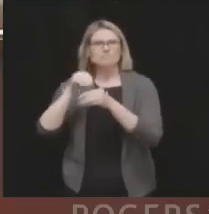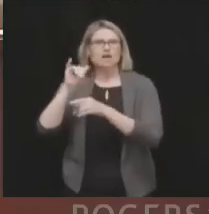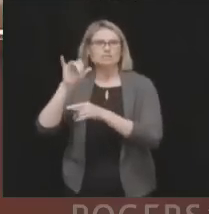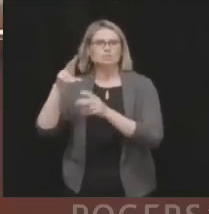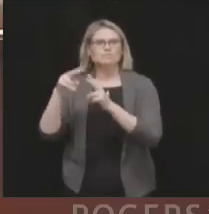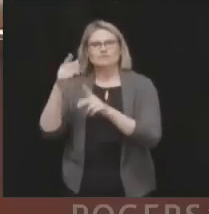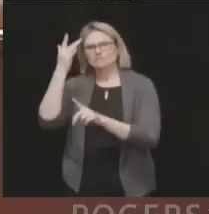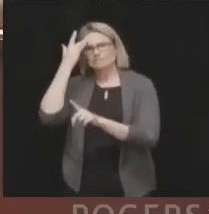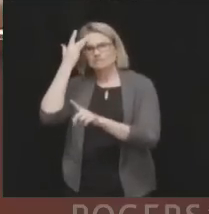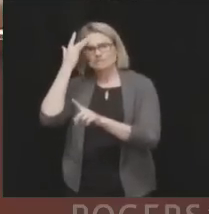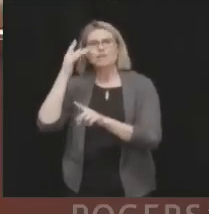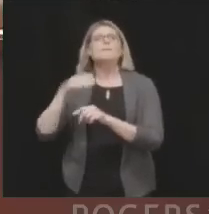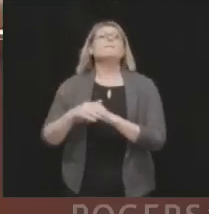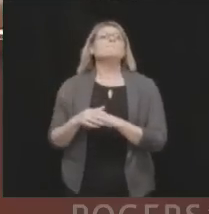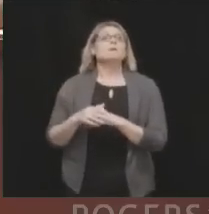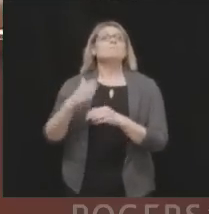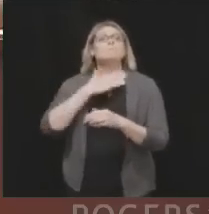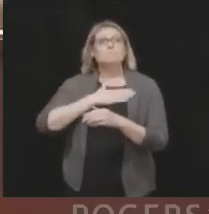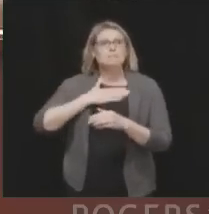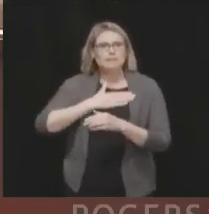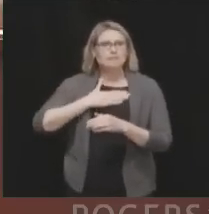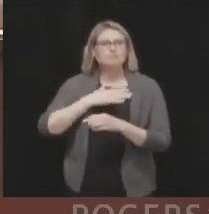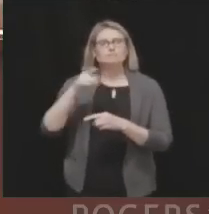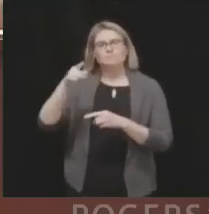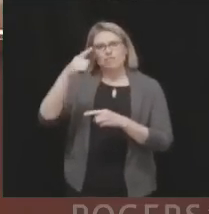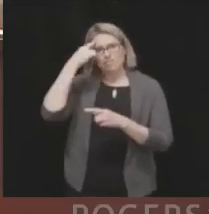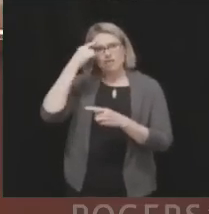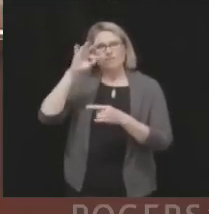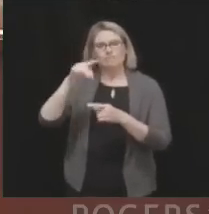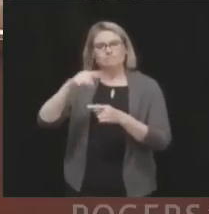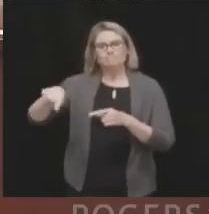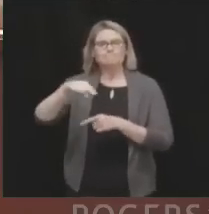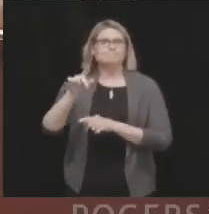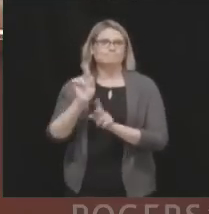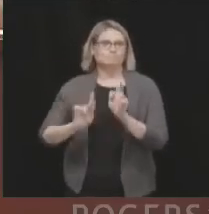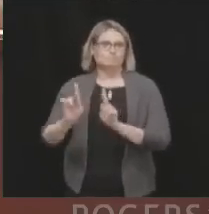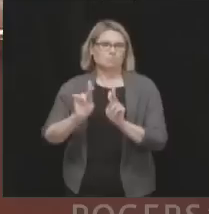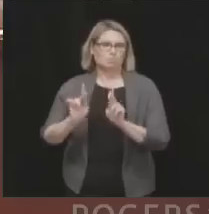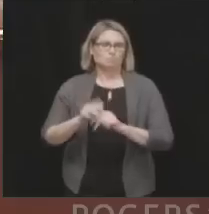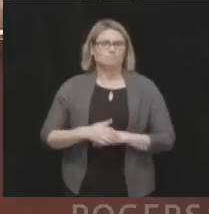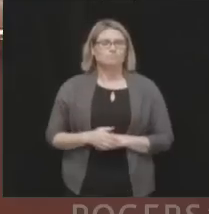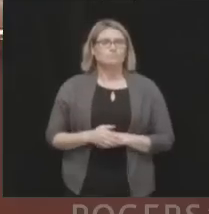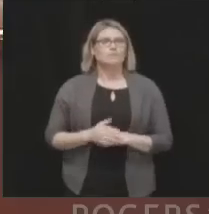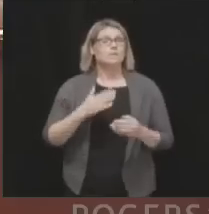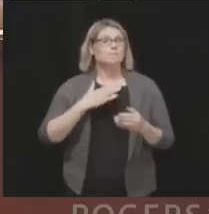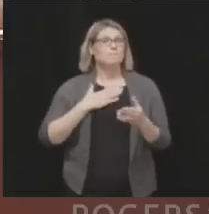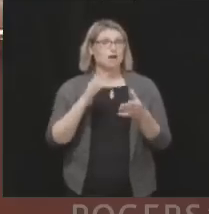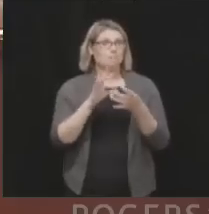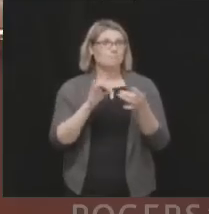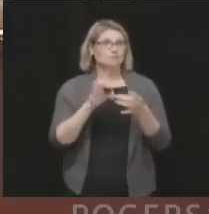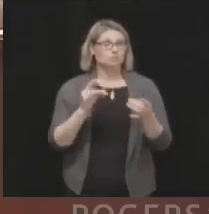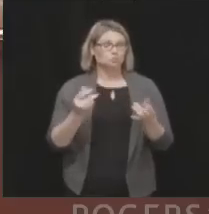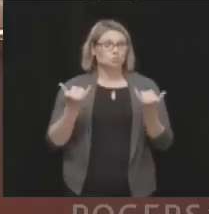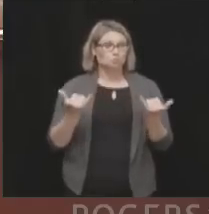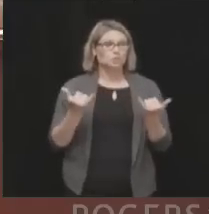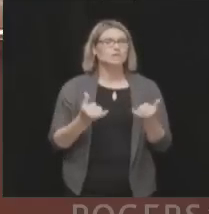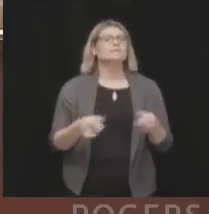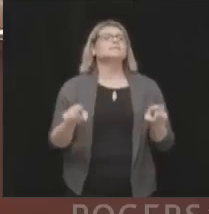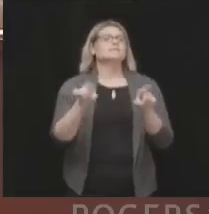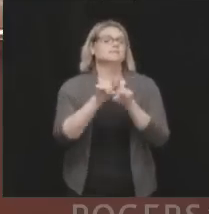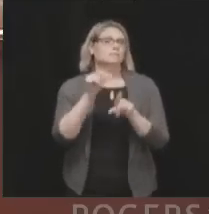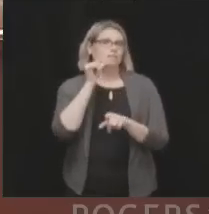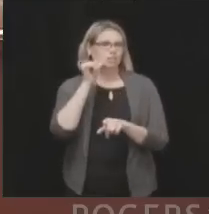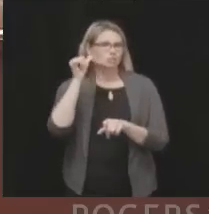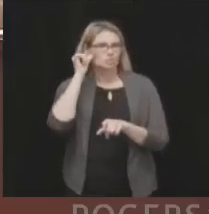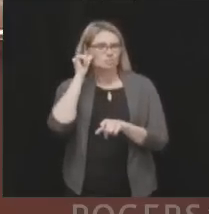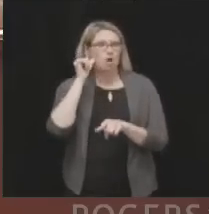must continue to practice physical distancing when you go out. And when it is not possible to keep a space of 2 meters between yourself